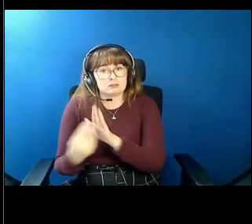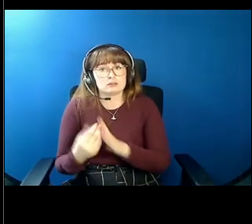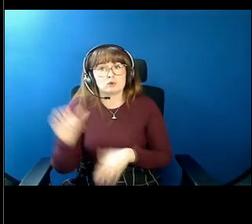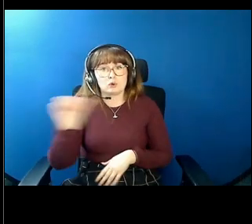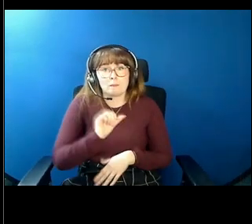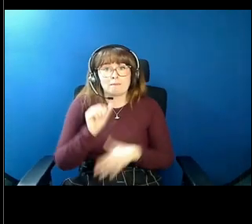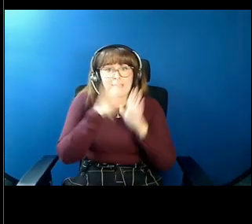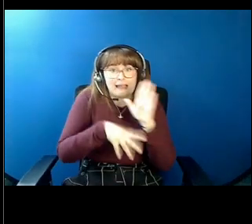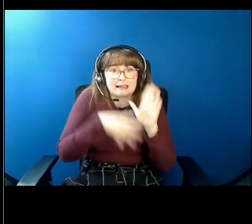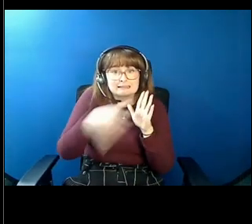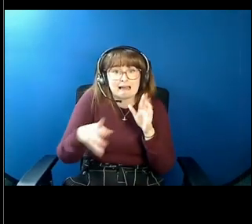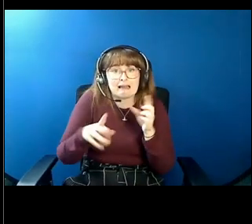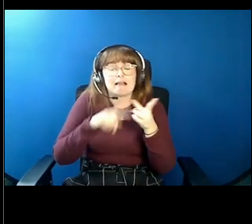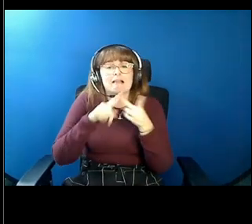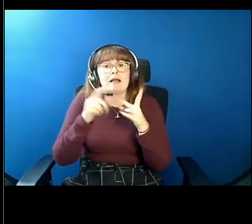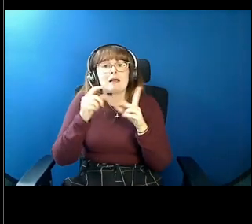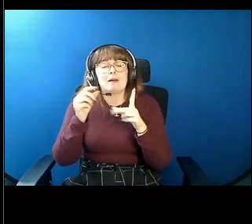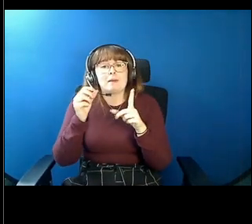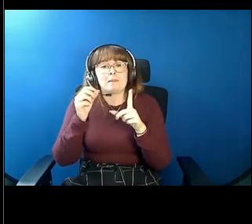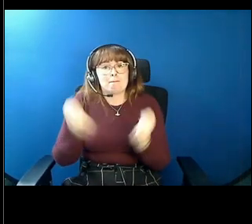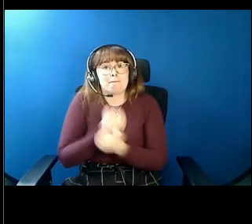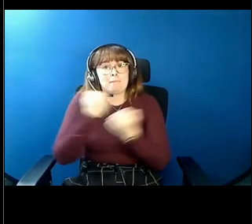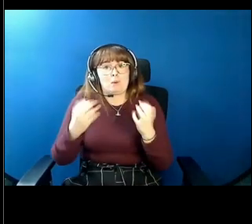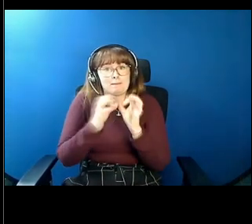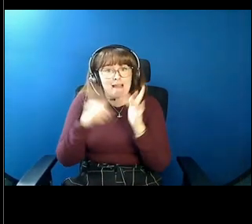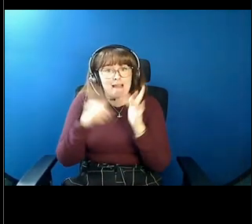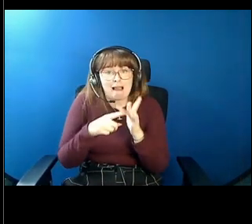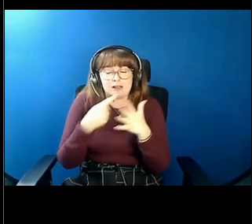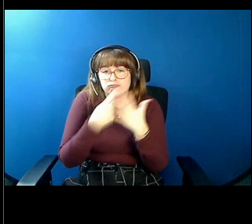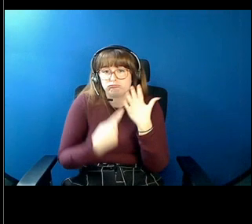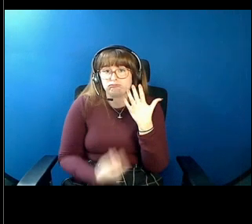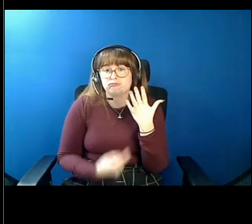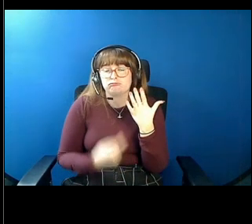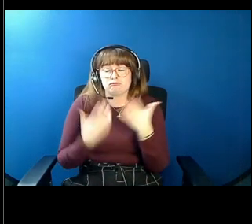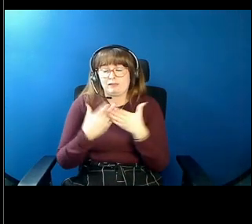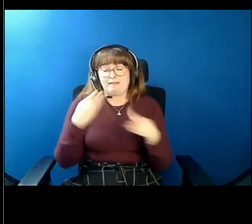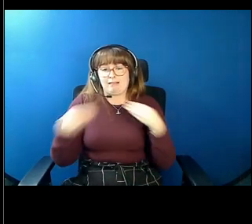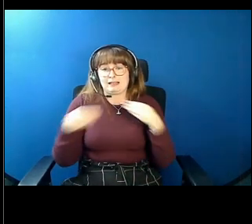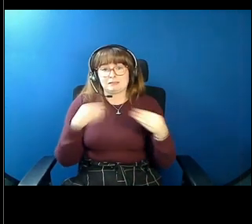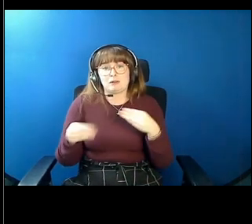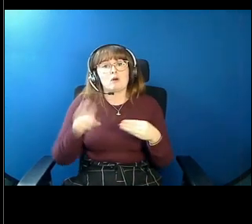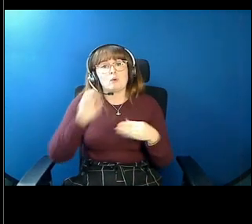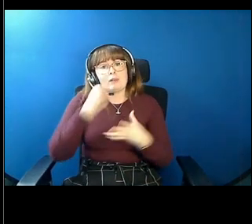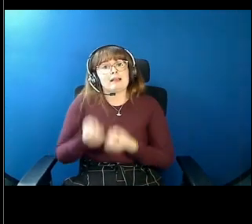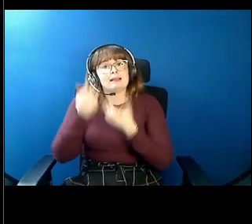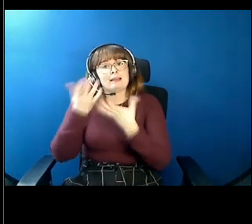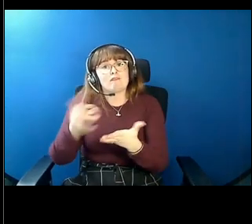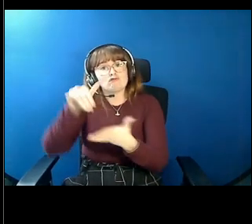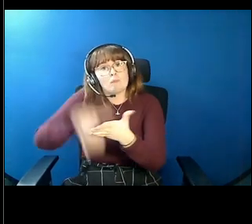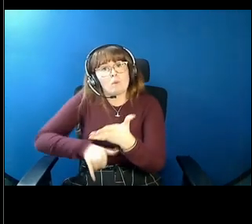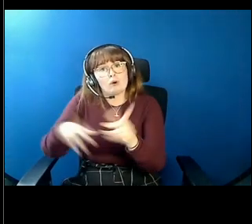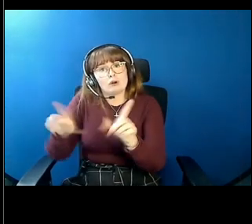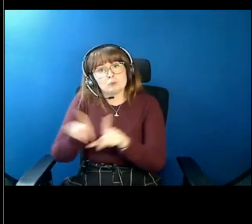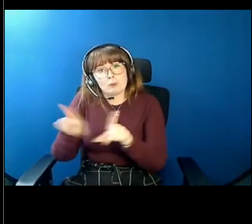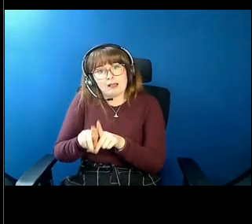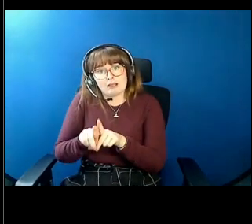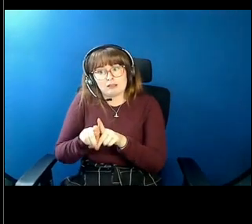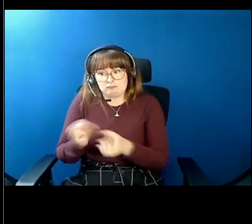be Power BI. It's quite flexible. We also offer a Pete report, which summarizes the methodology and the scenarios we've considered.